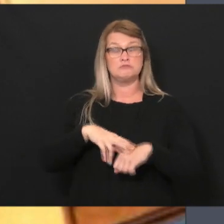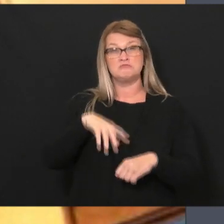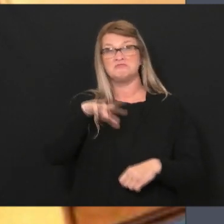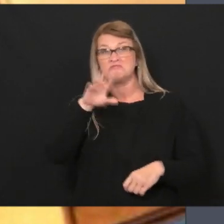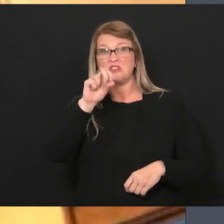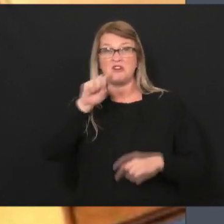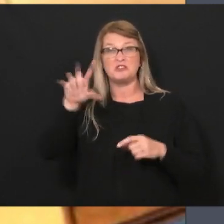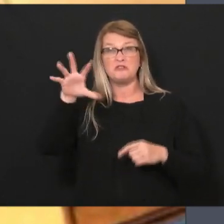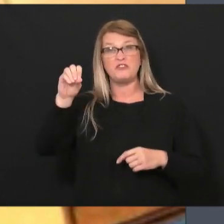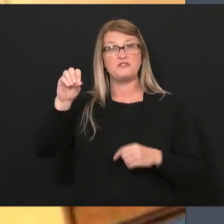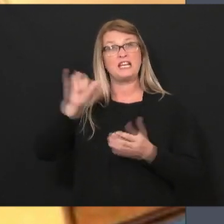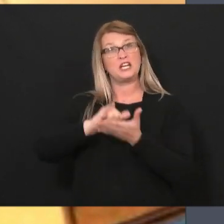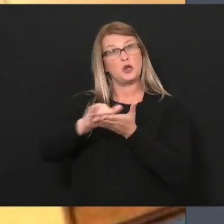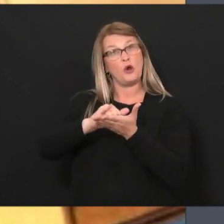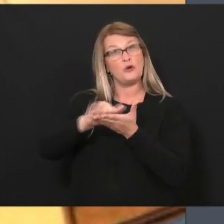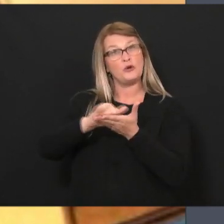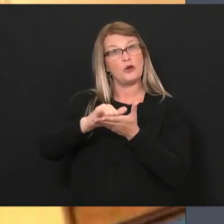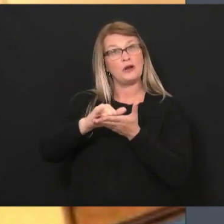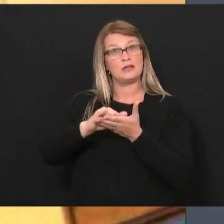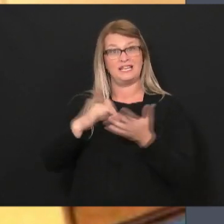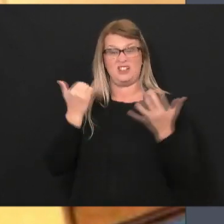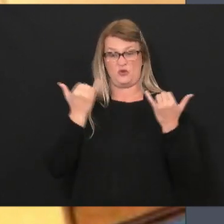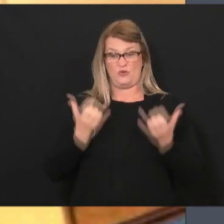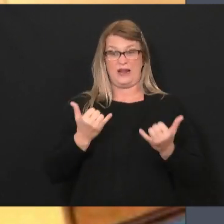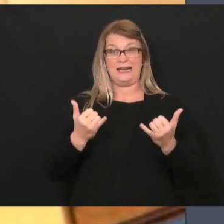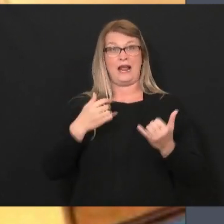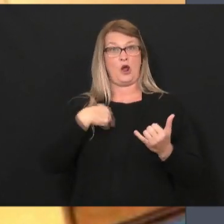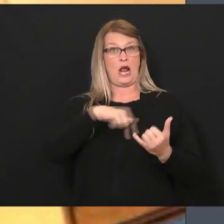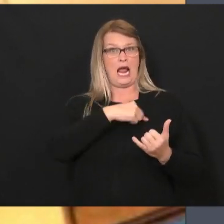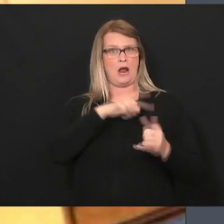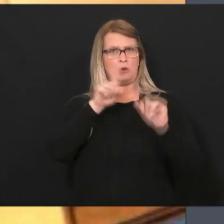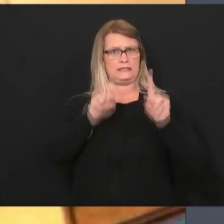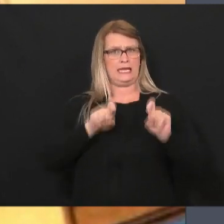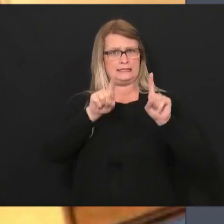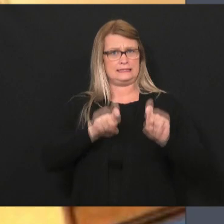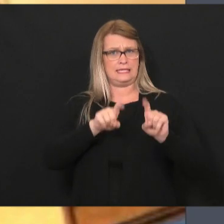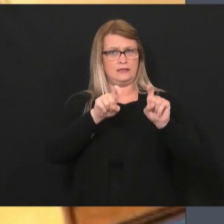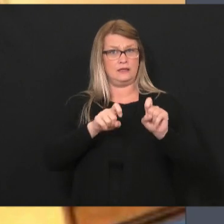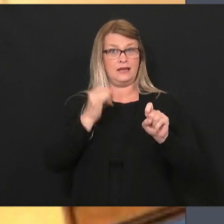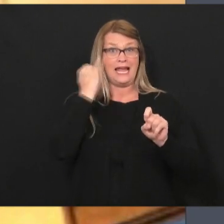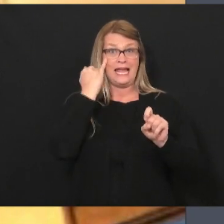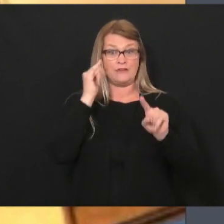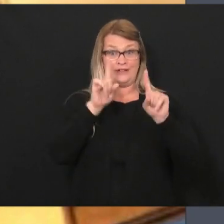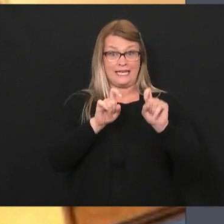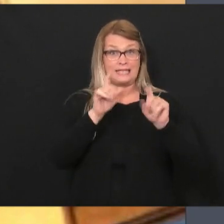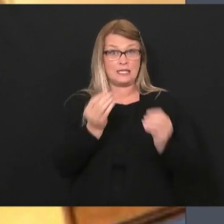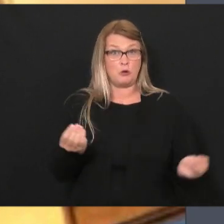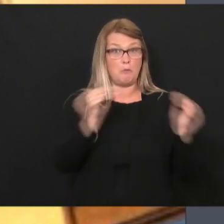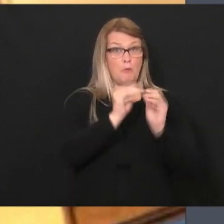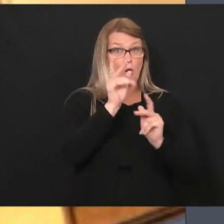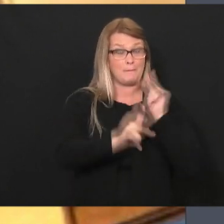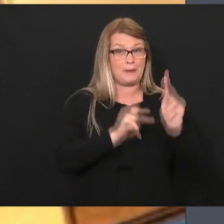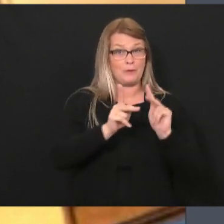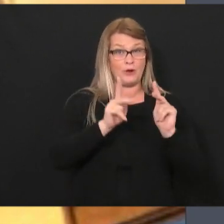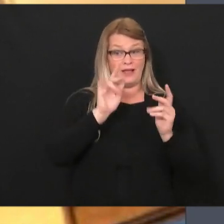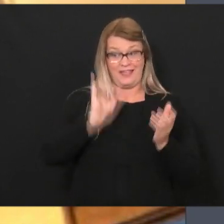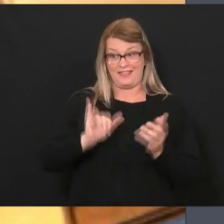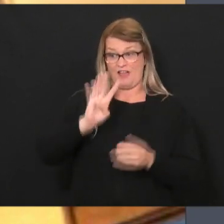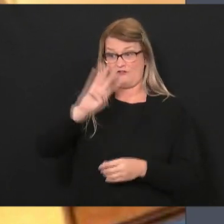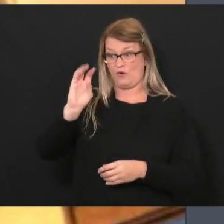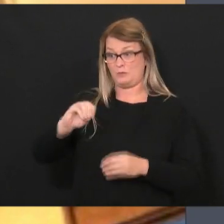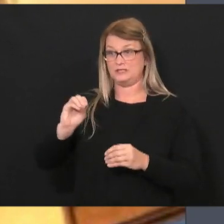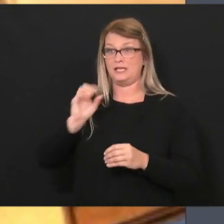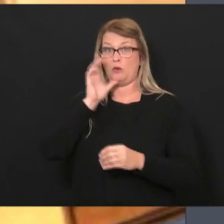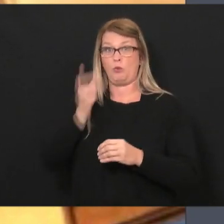question is, at the rate that we've been testing, if we were to be testing more, is there concern that 4% could